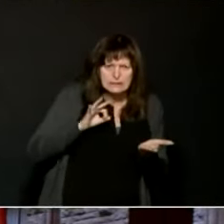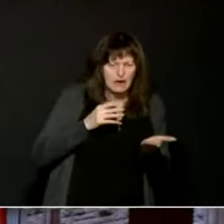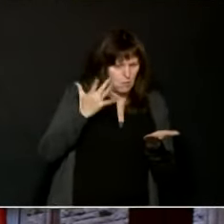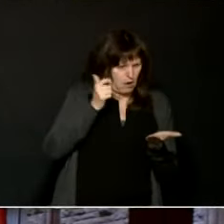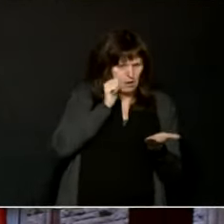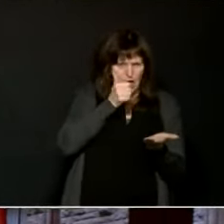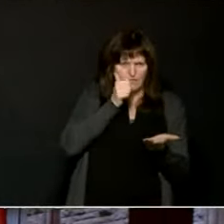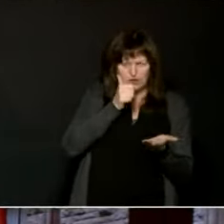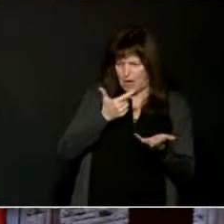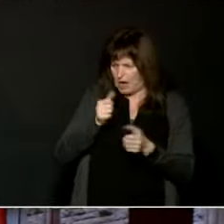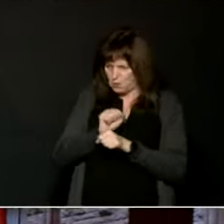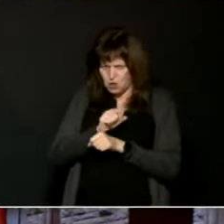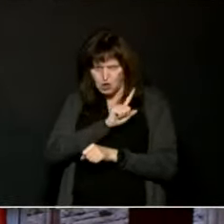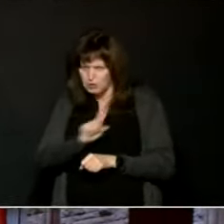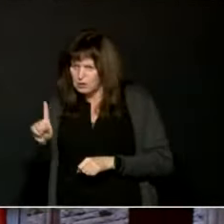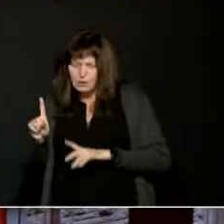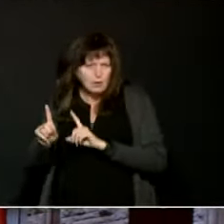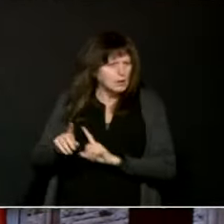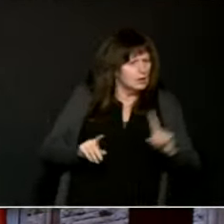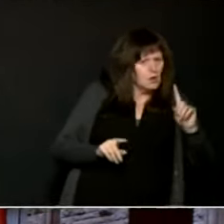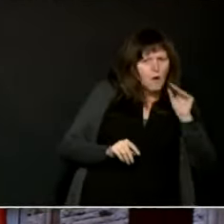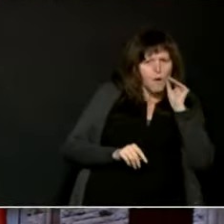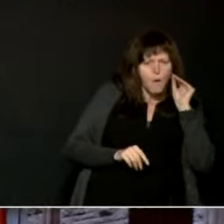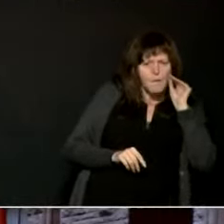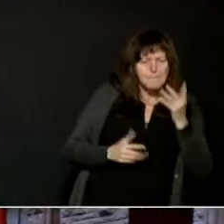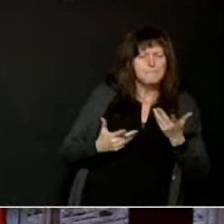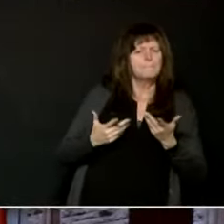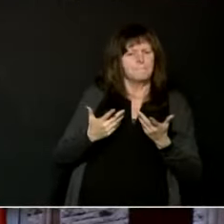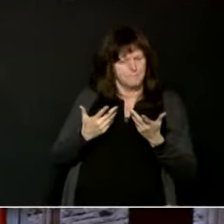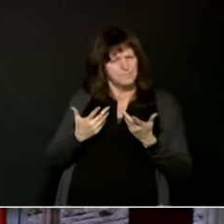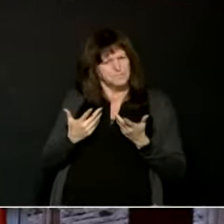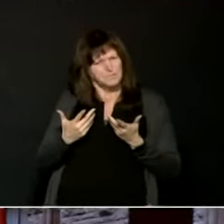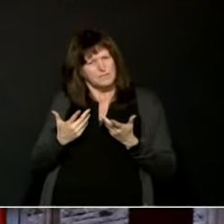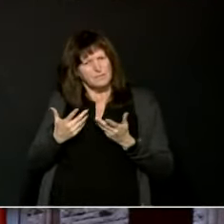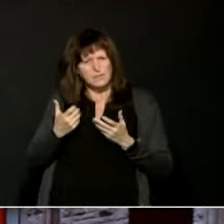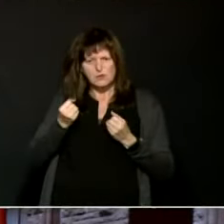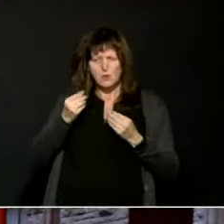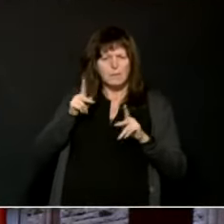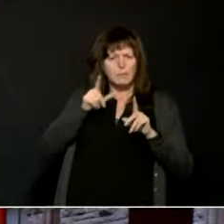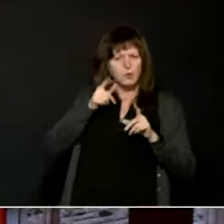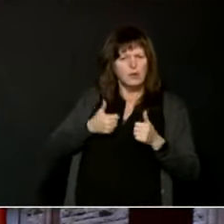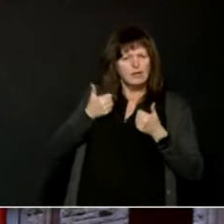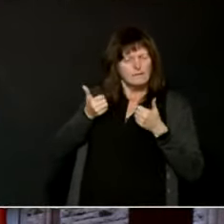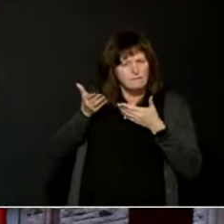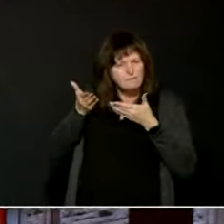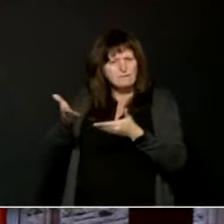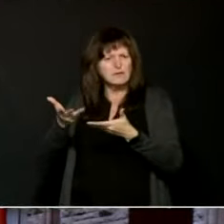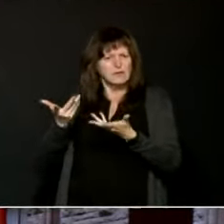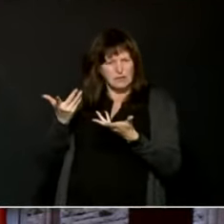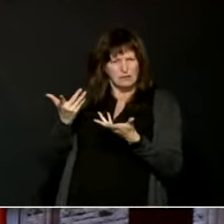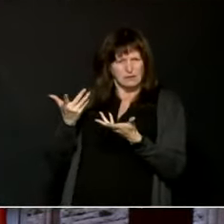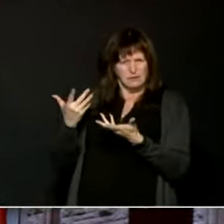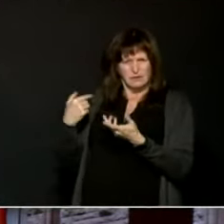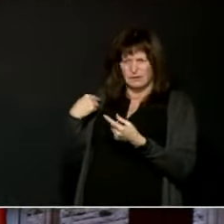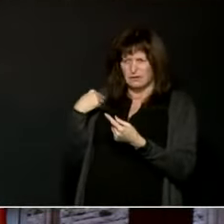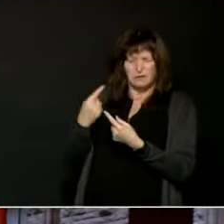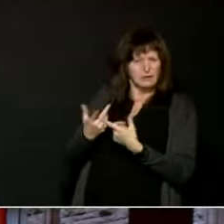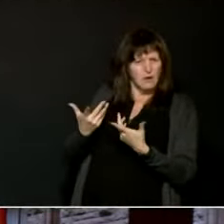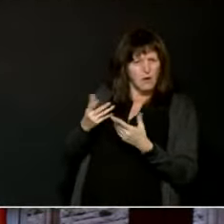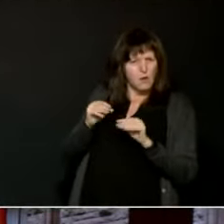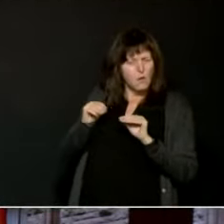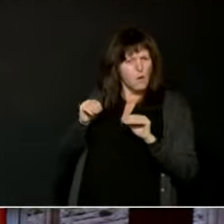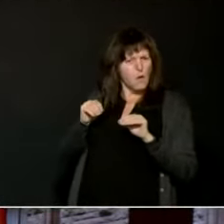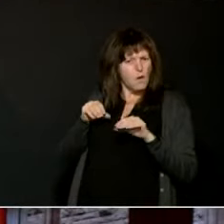What was seen as maybe a nicety moved to a necessity, and now some feel the urgent need to have that dealt with. So we're looking at that